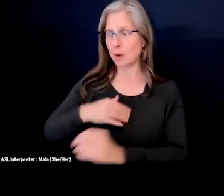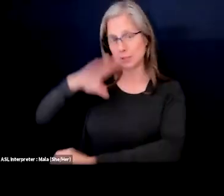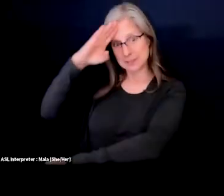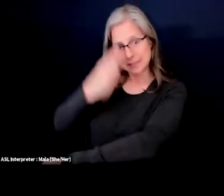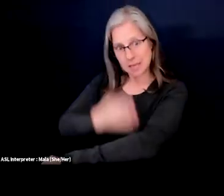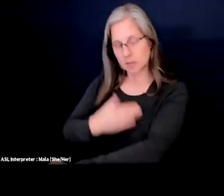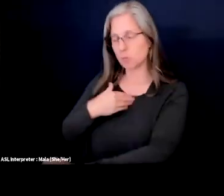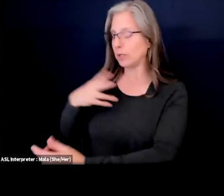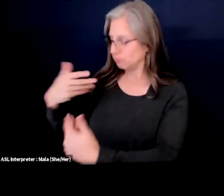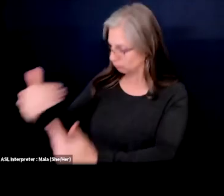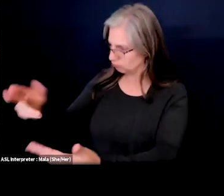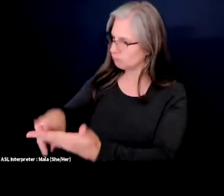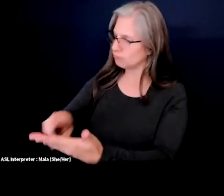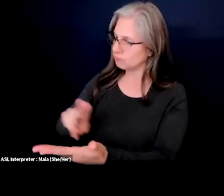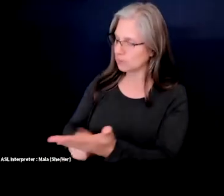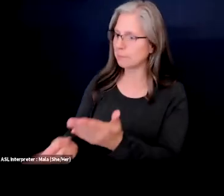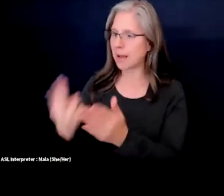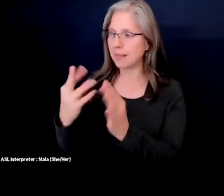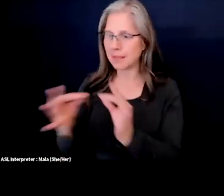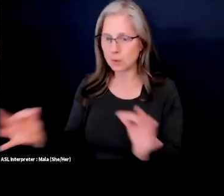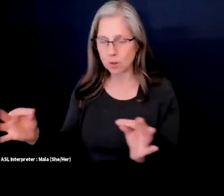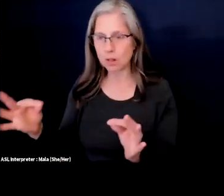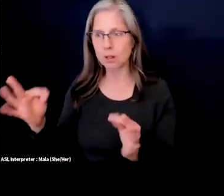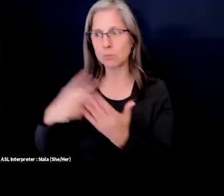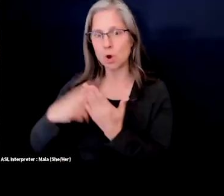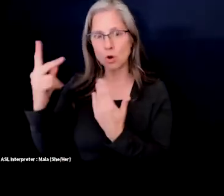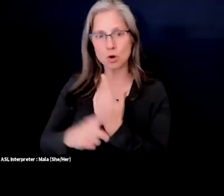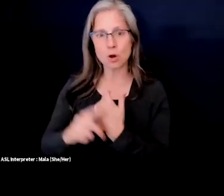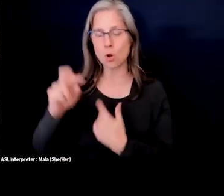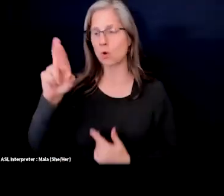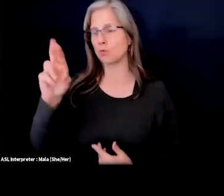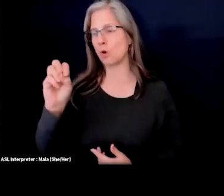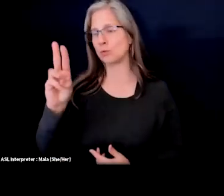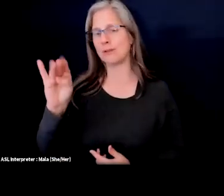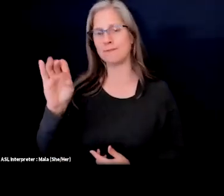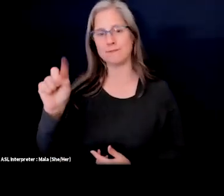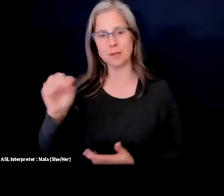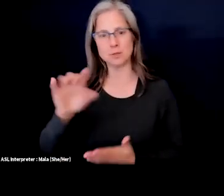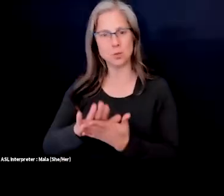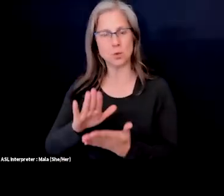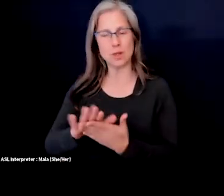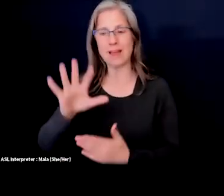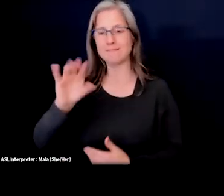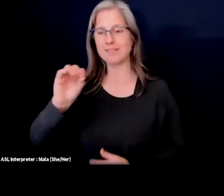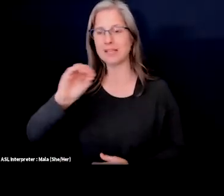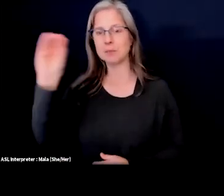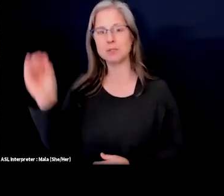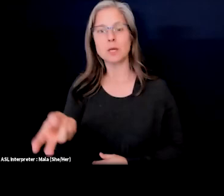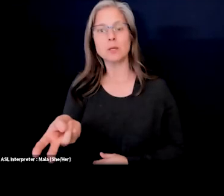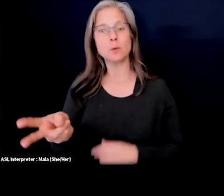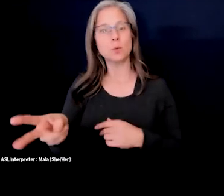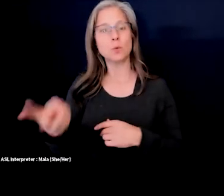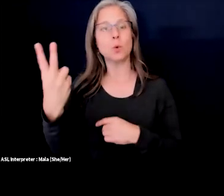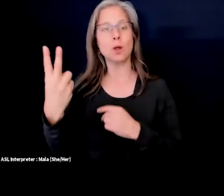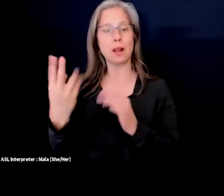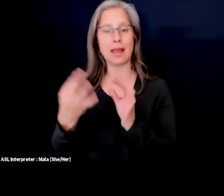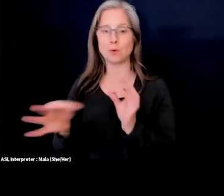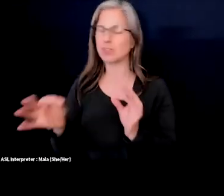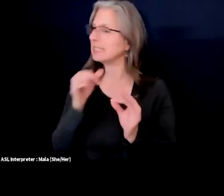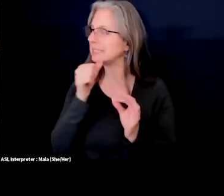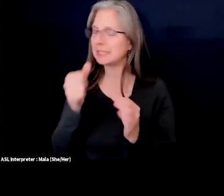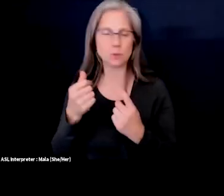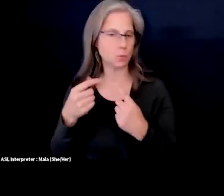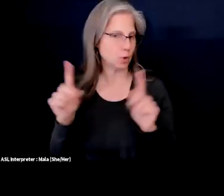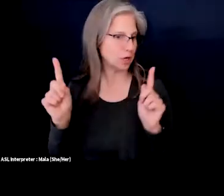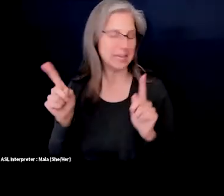We enrolled him in the bilingual program at Roosevelt School. It was the 50% dual language. It didn't work.